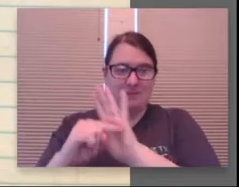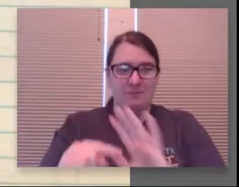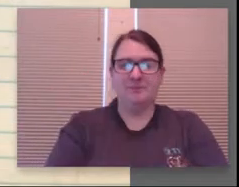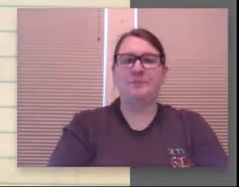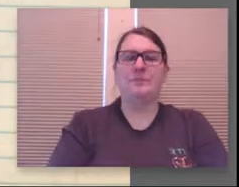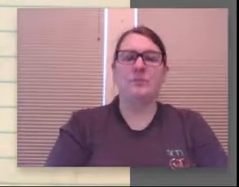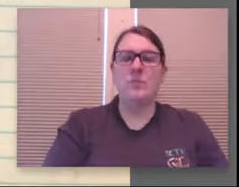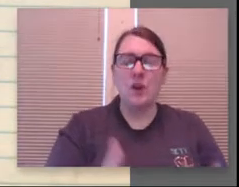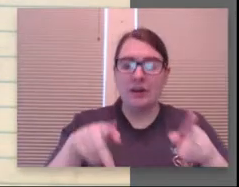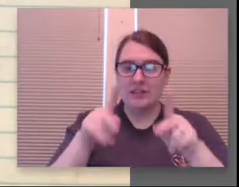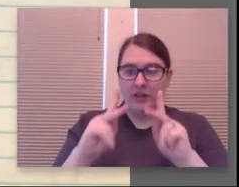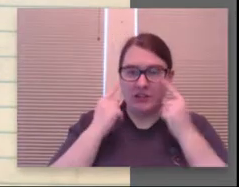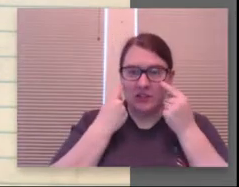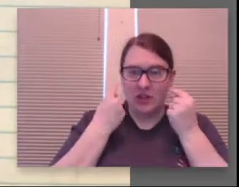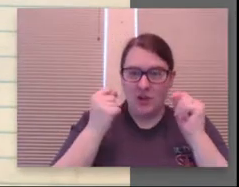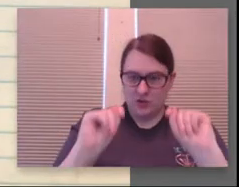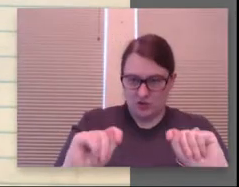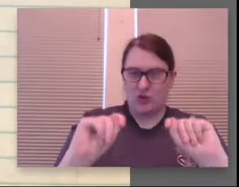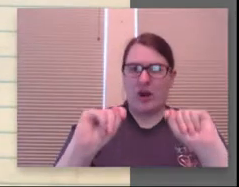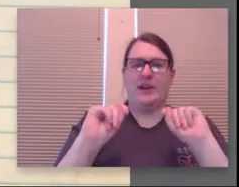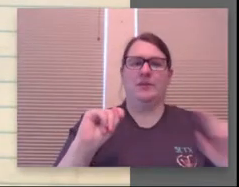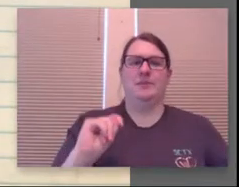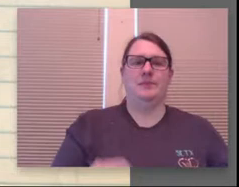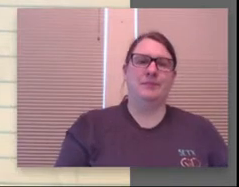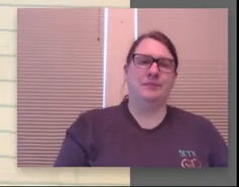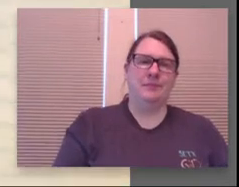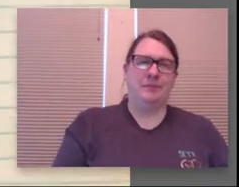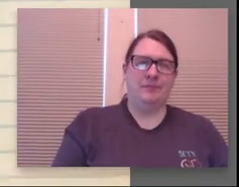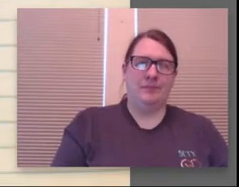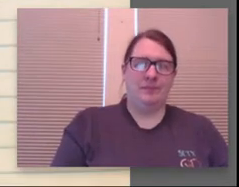negative. All right, so let's try.